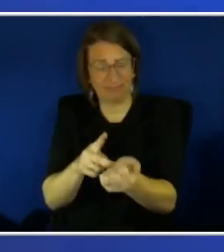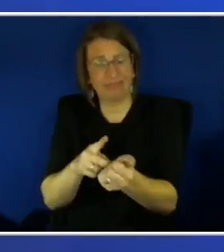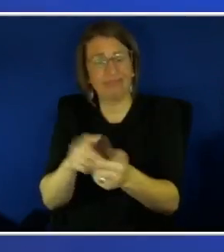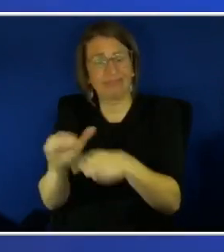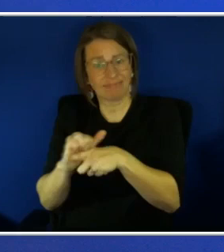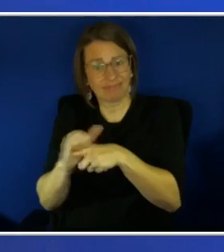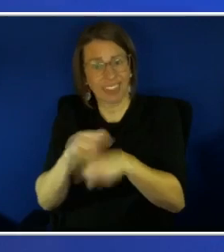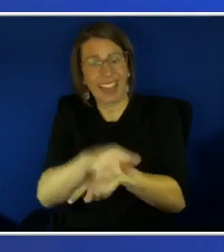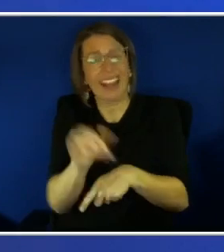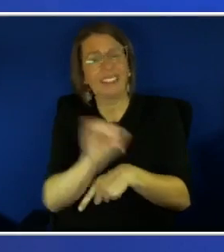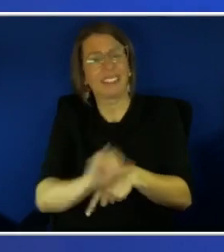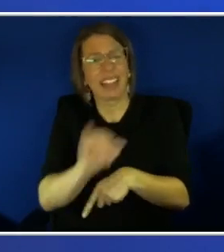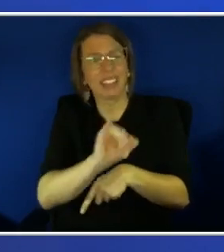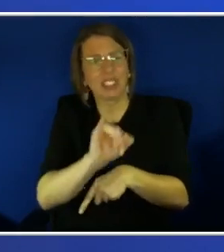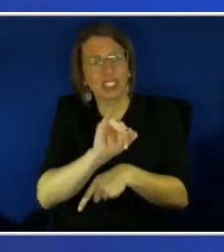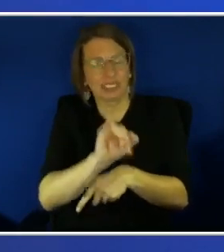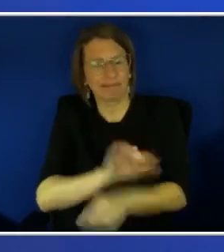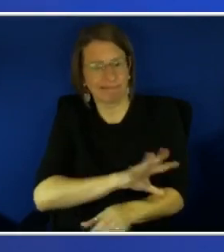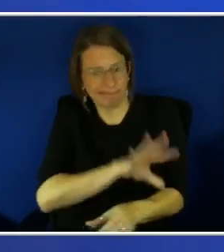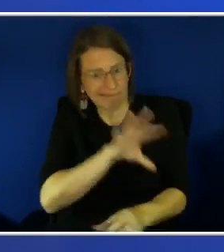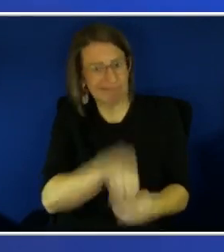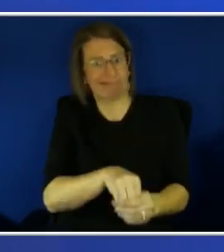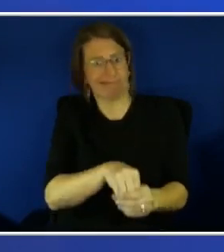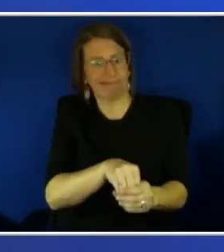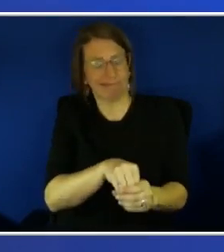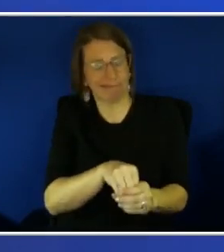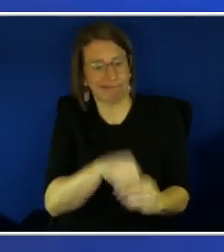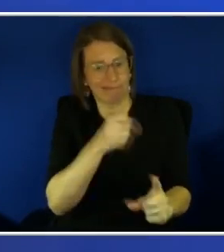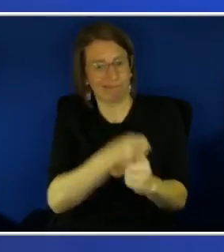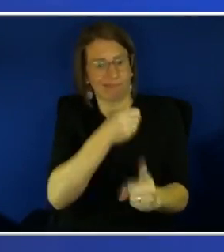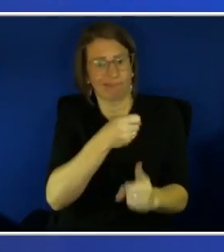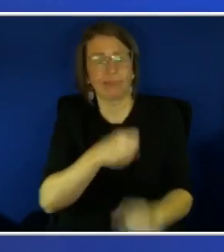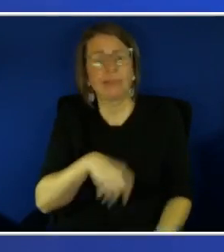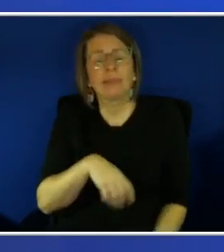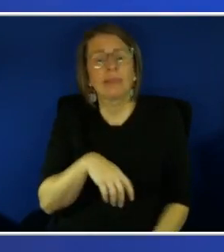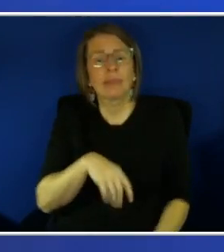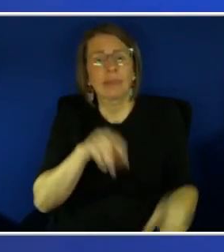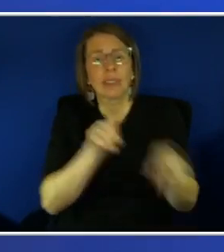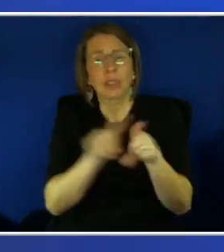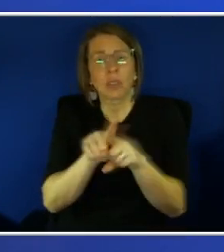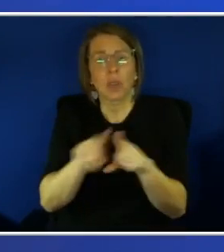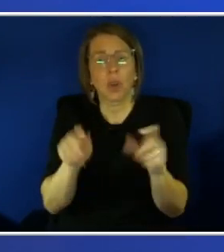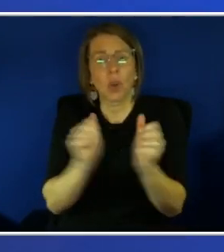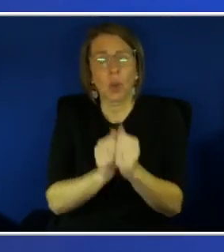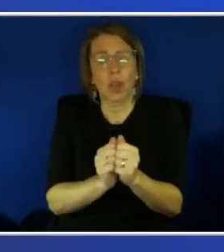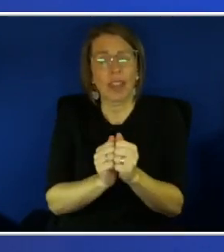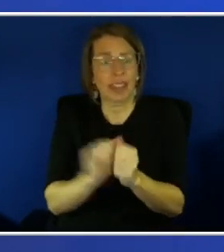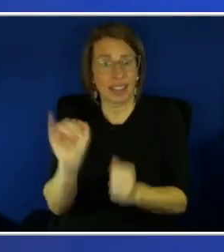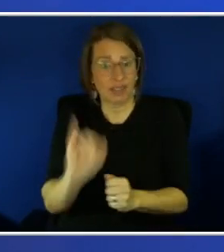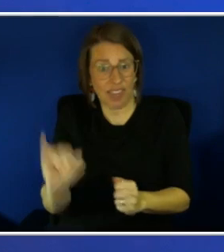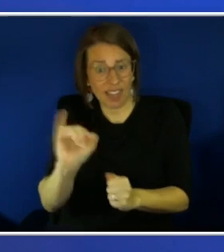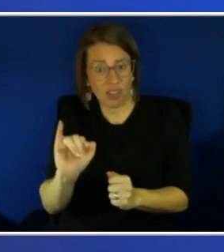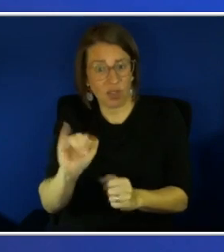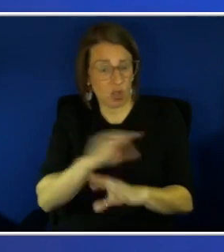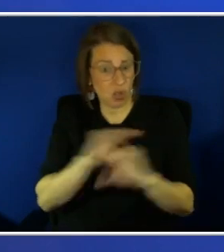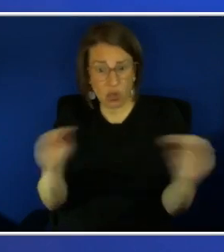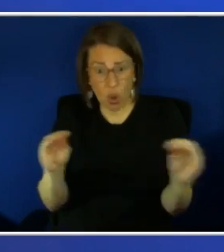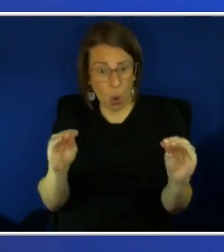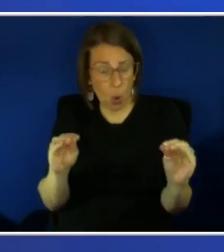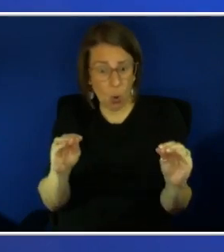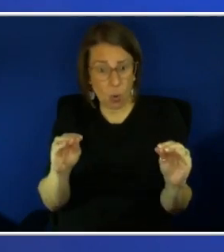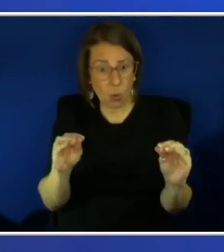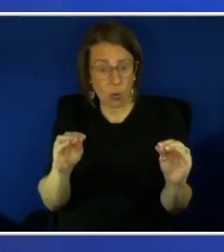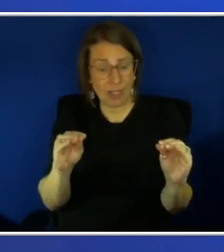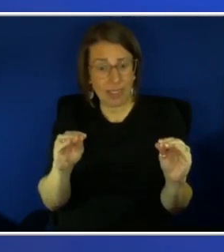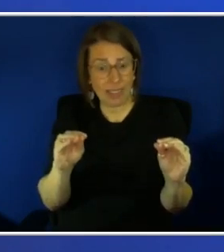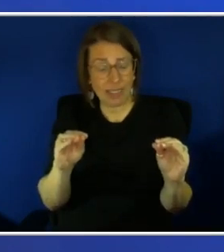was introduced into the system. And in addition to the infection, there was a non-healing open chronic wound that went down